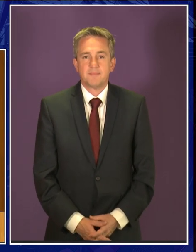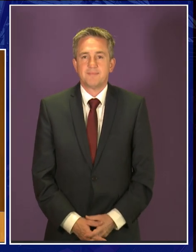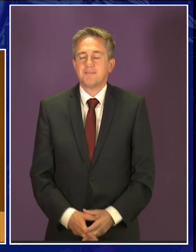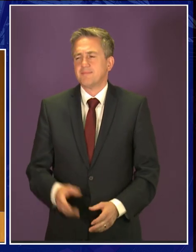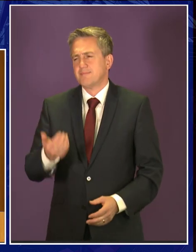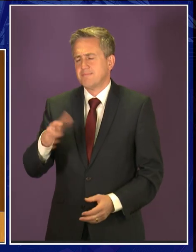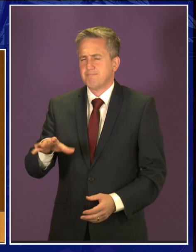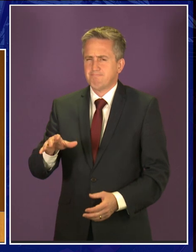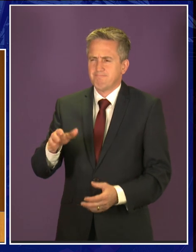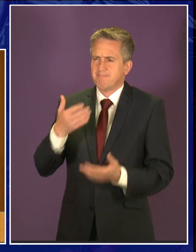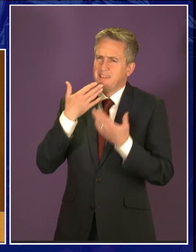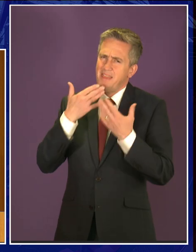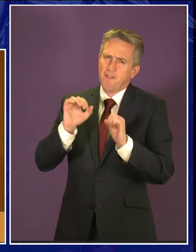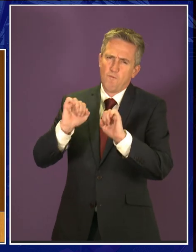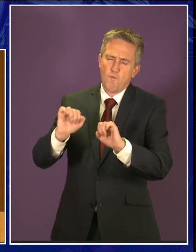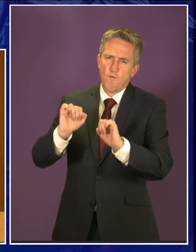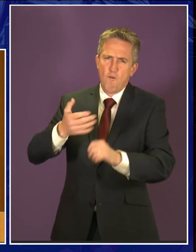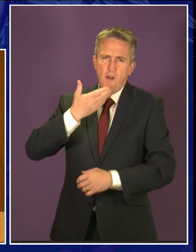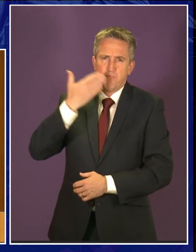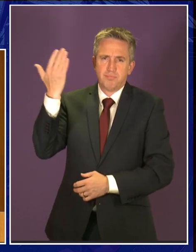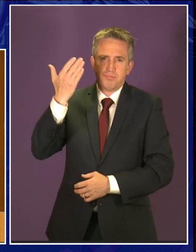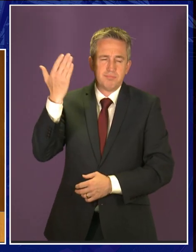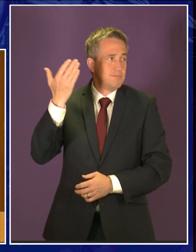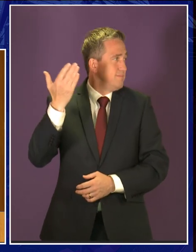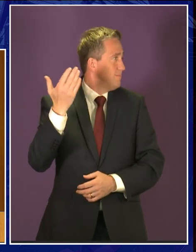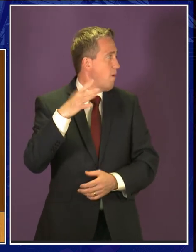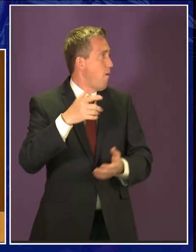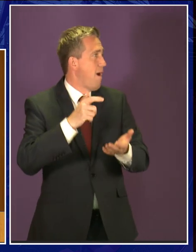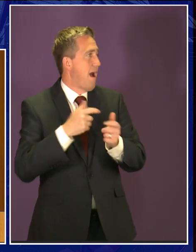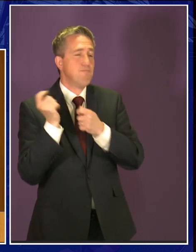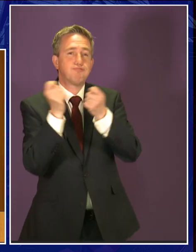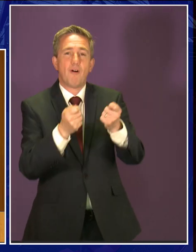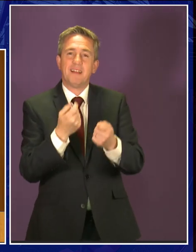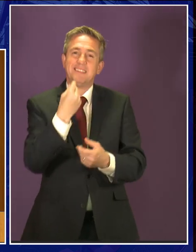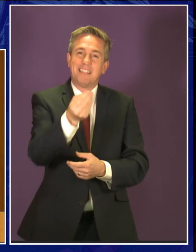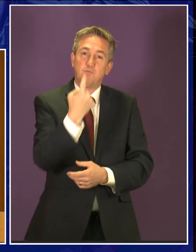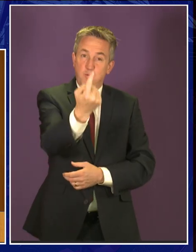Faisal, thank you very much indeed, and thank you for bringing it in. Our... Oh.